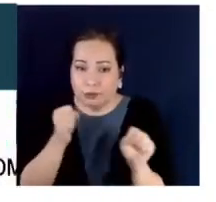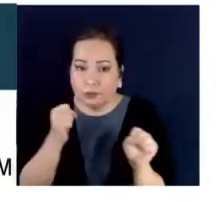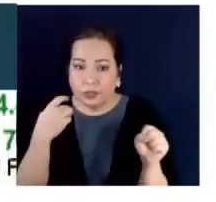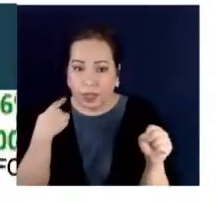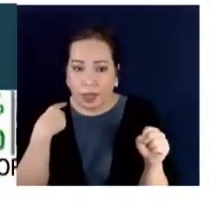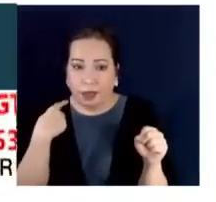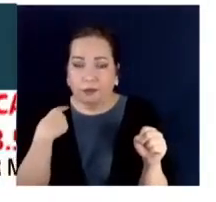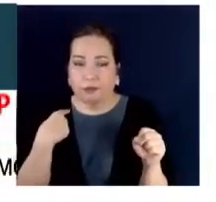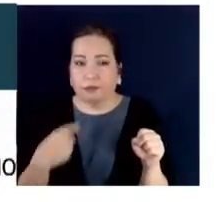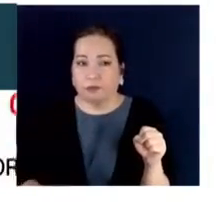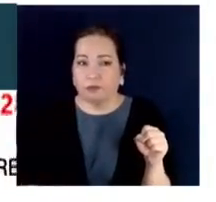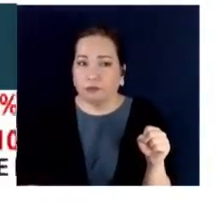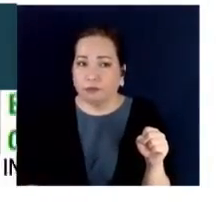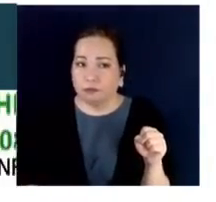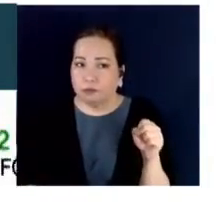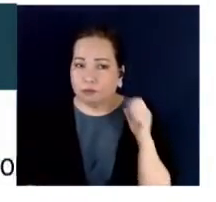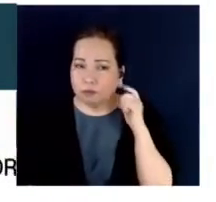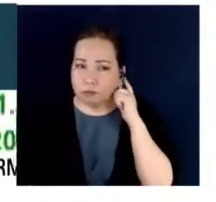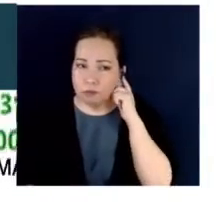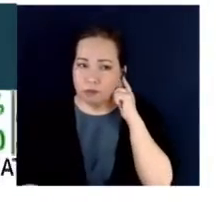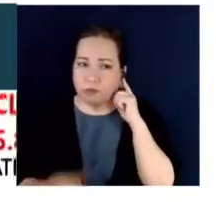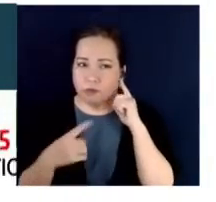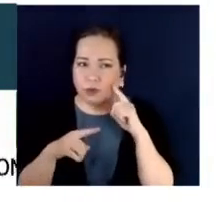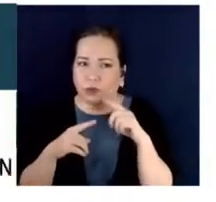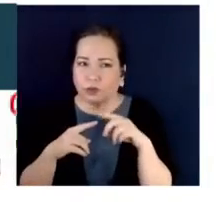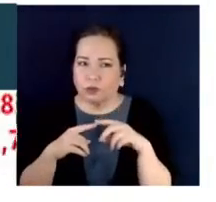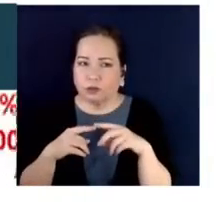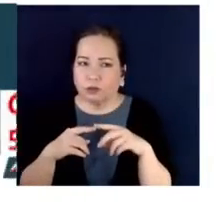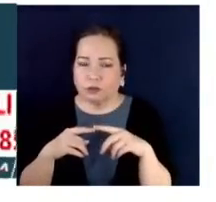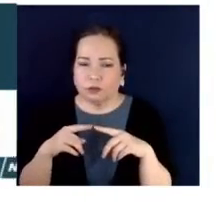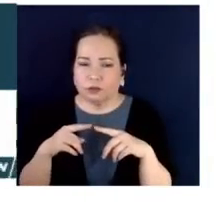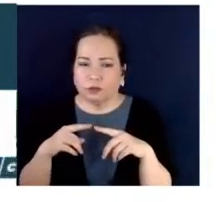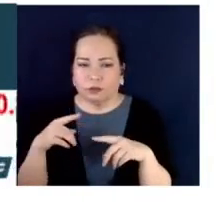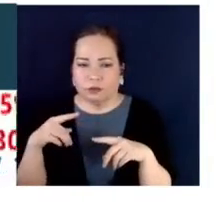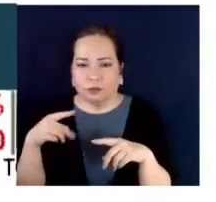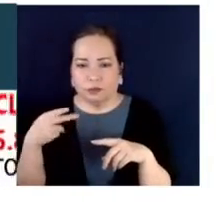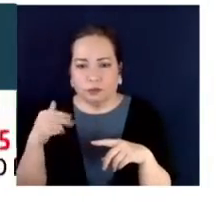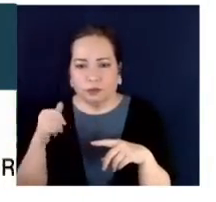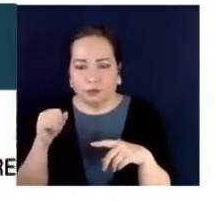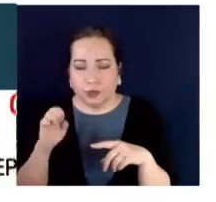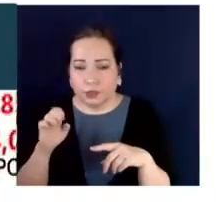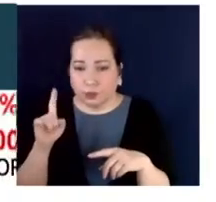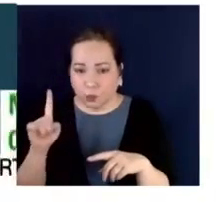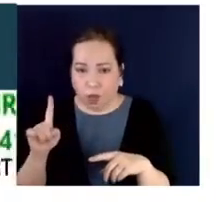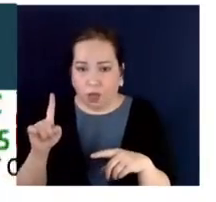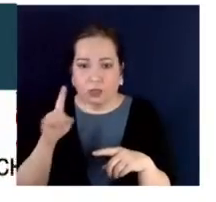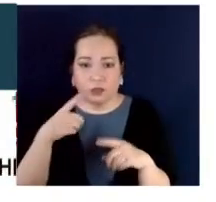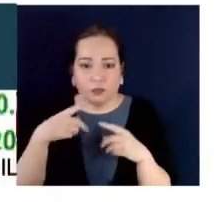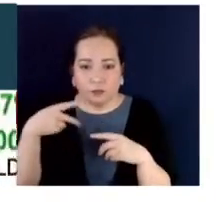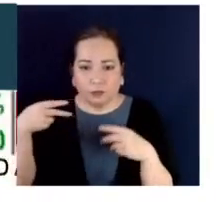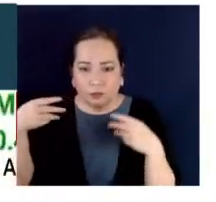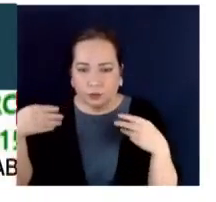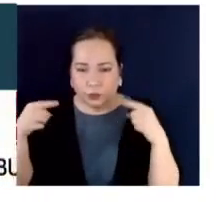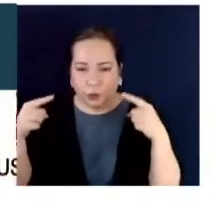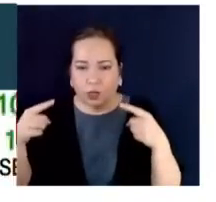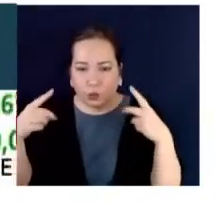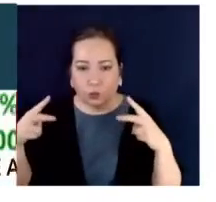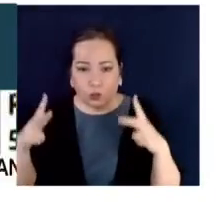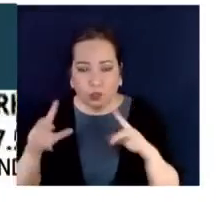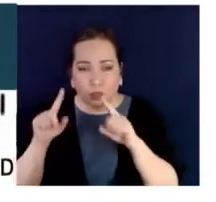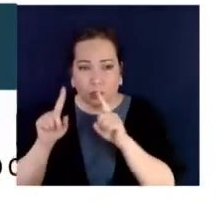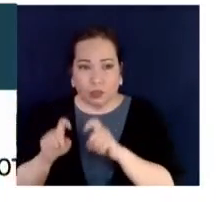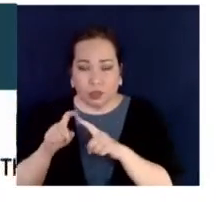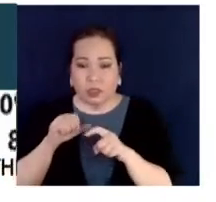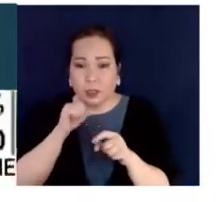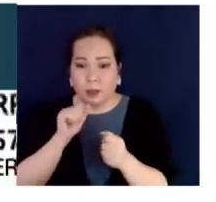mean that these vaccines are just free to go anywhere. No? So these pharmaceutical companies